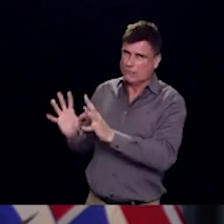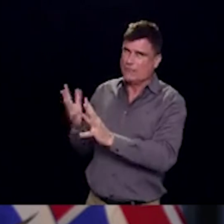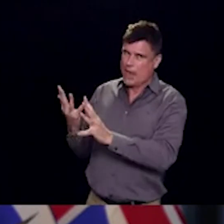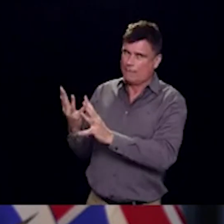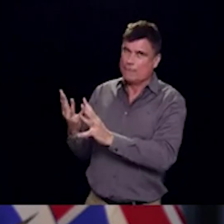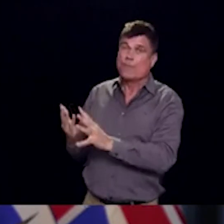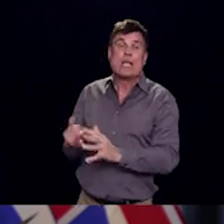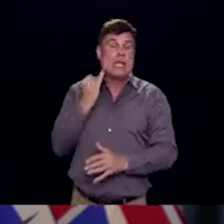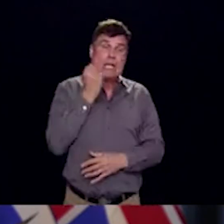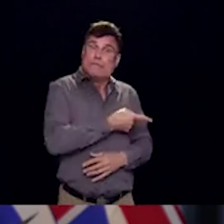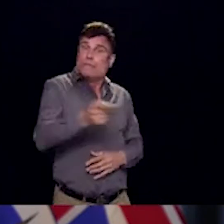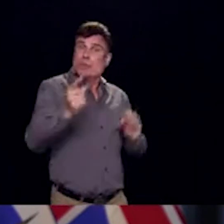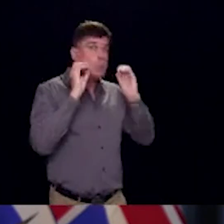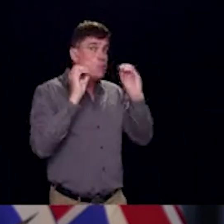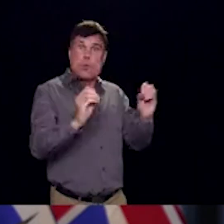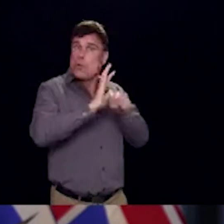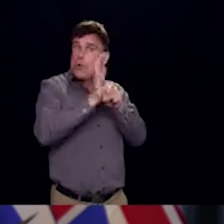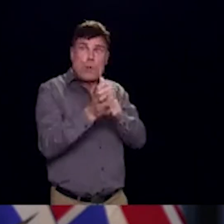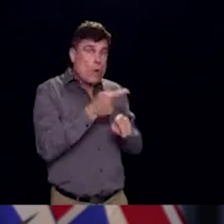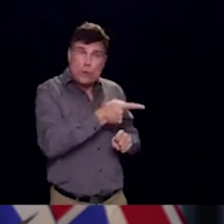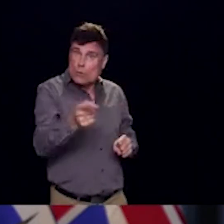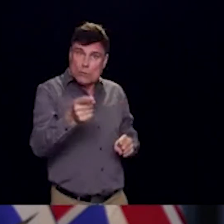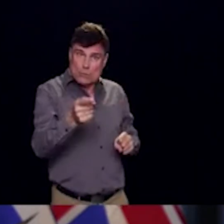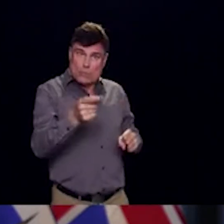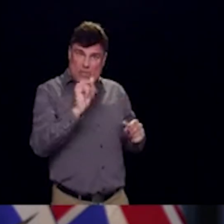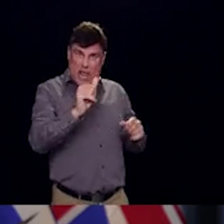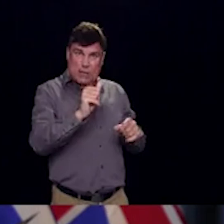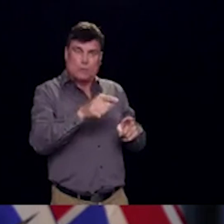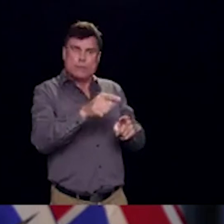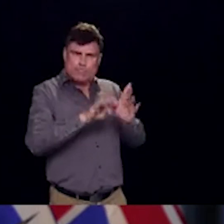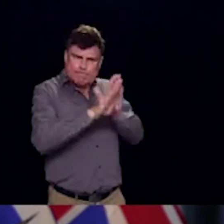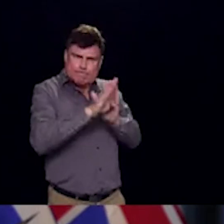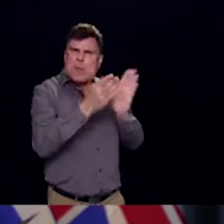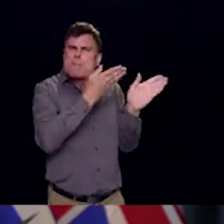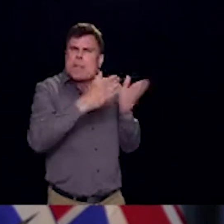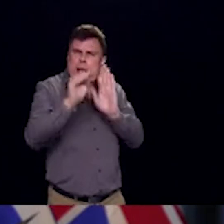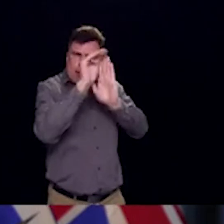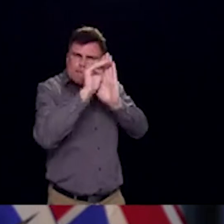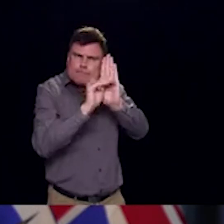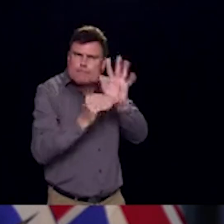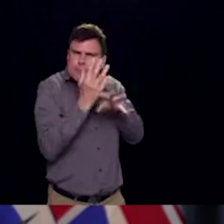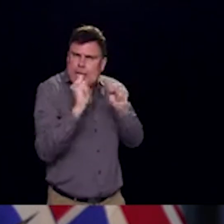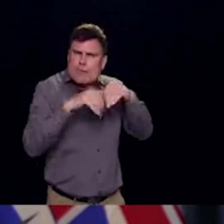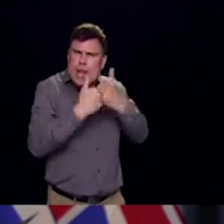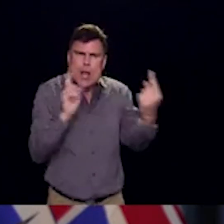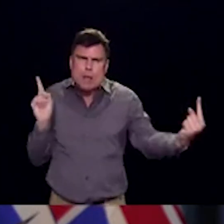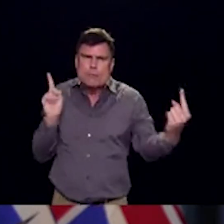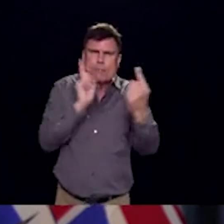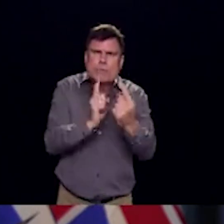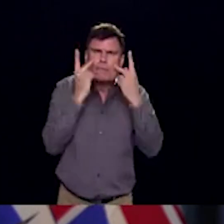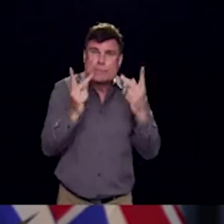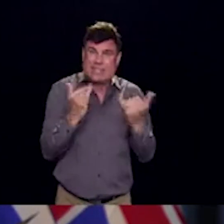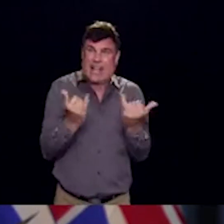will resume once each facility has developed the required written safety plan and has that in place, and they're working, even as we